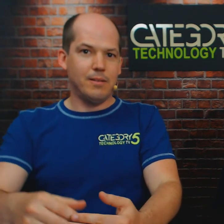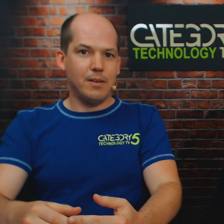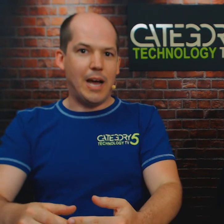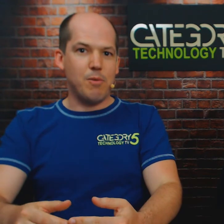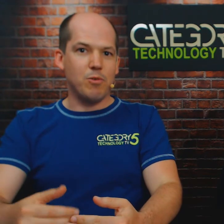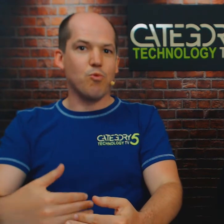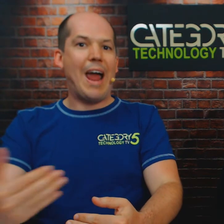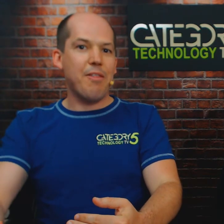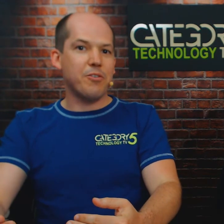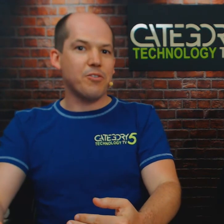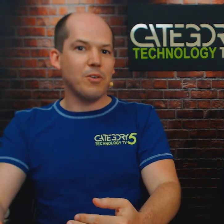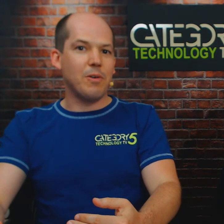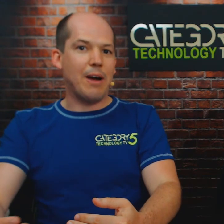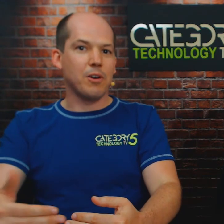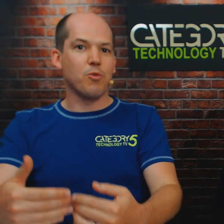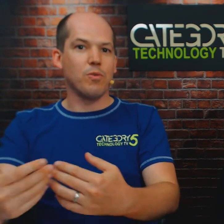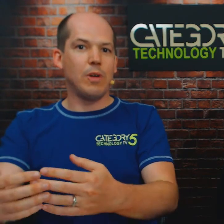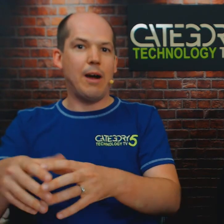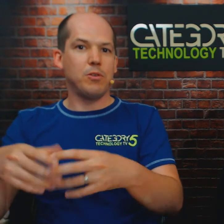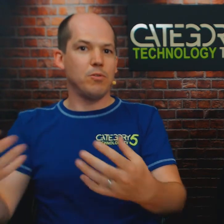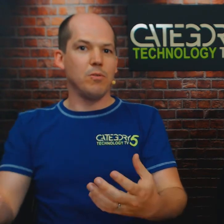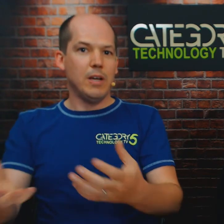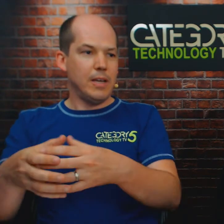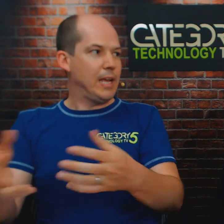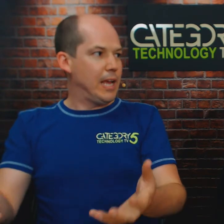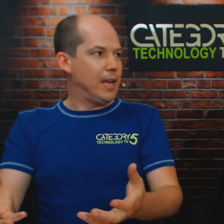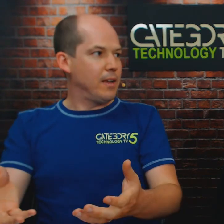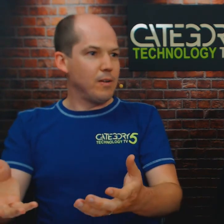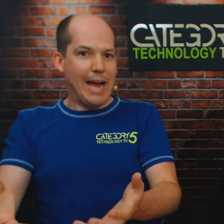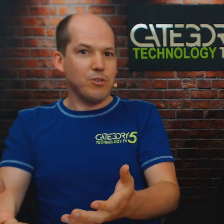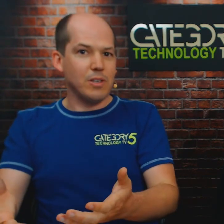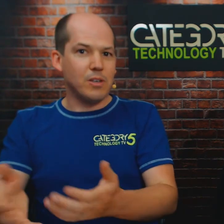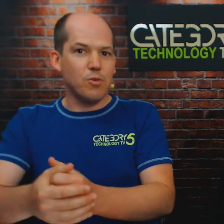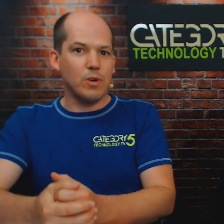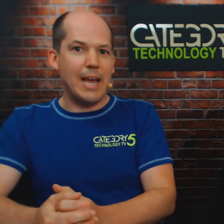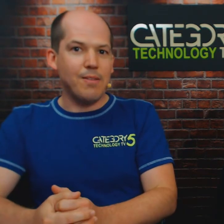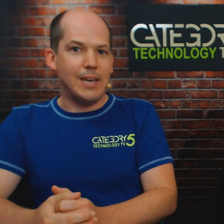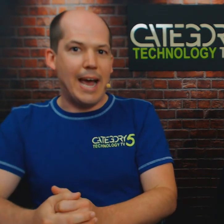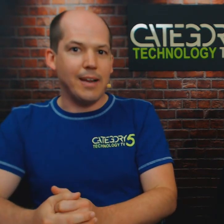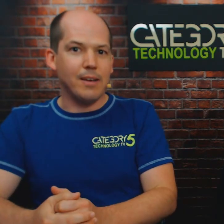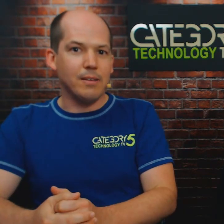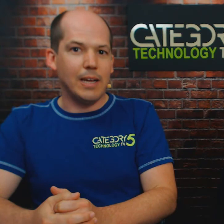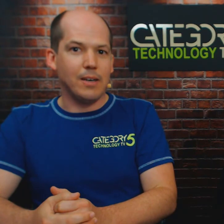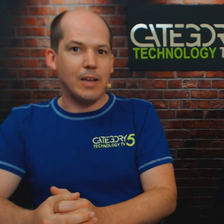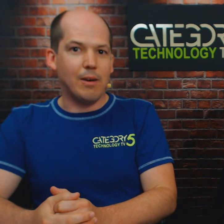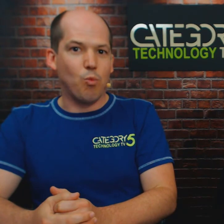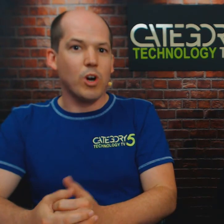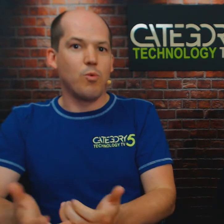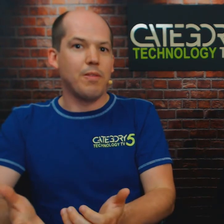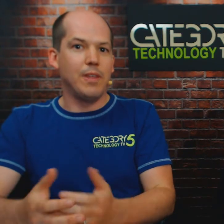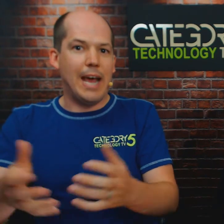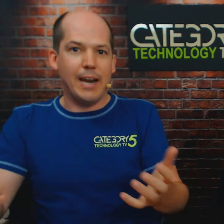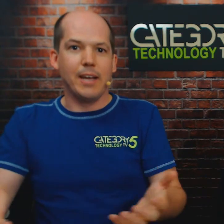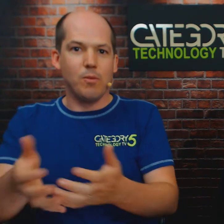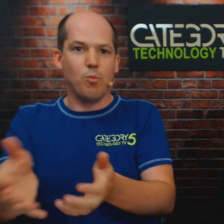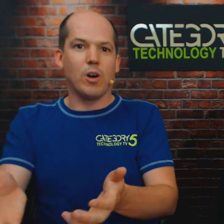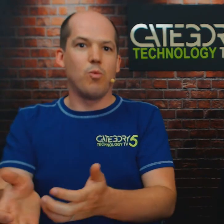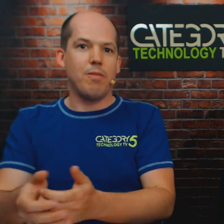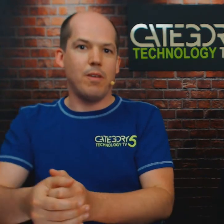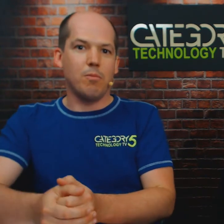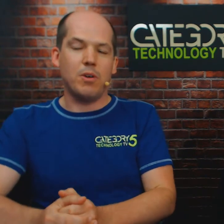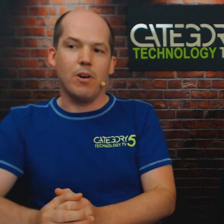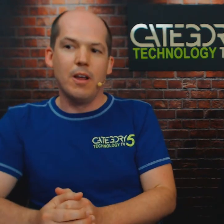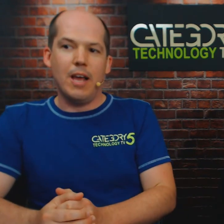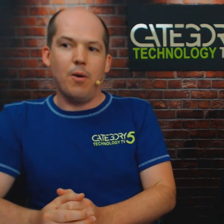I would rather show you how to actually create the data and work with the data and